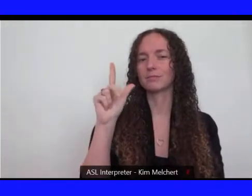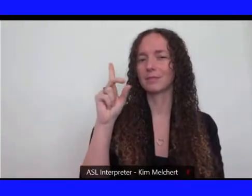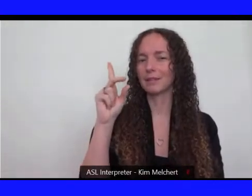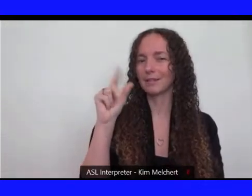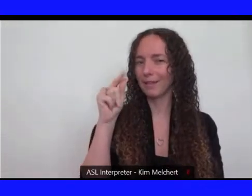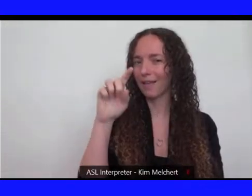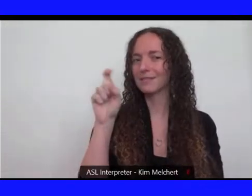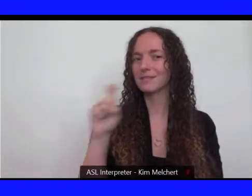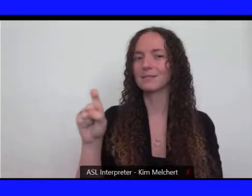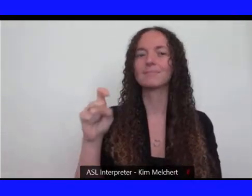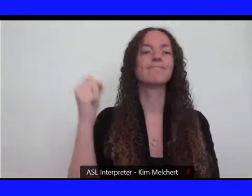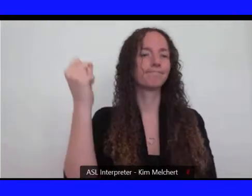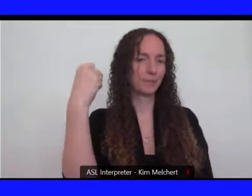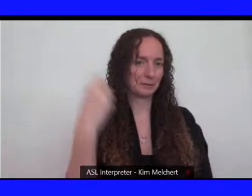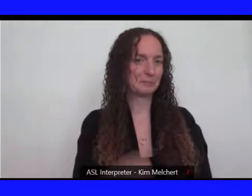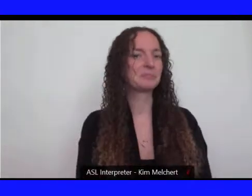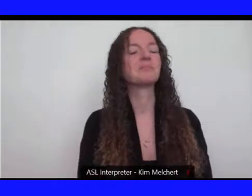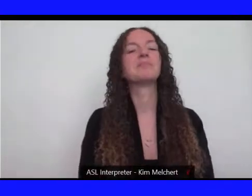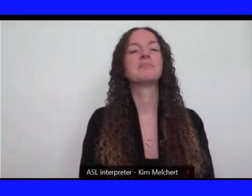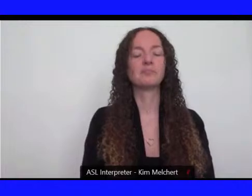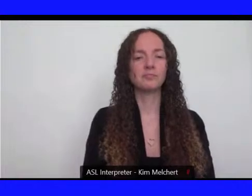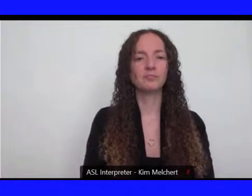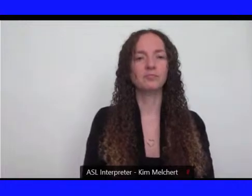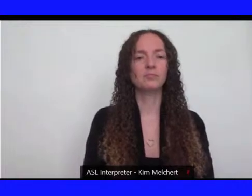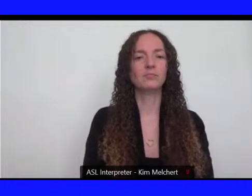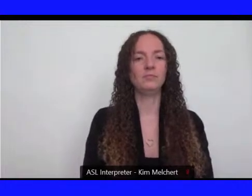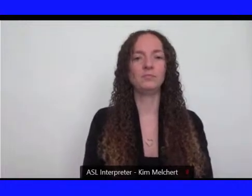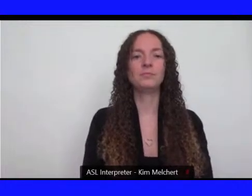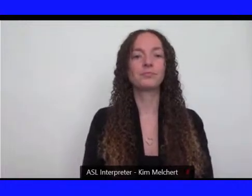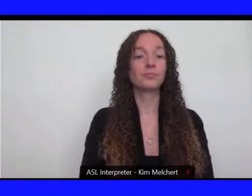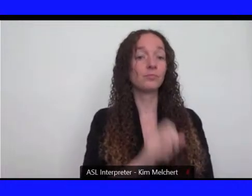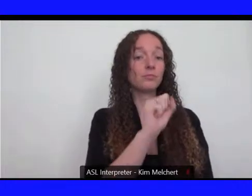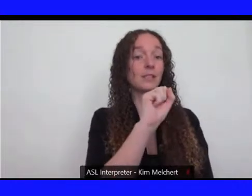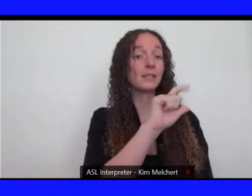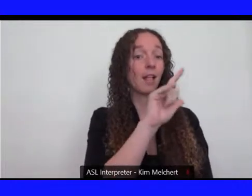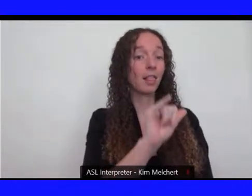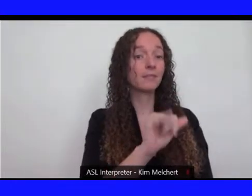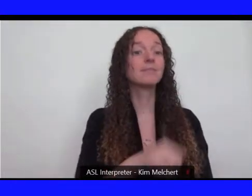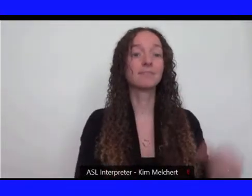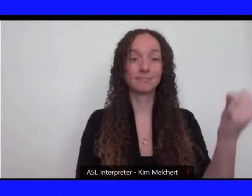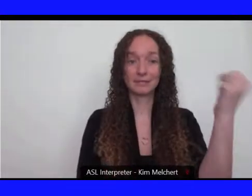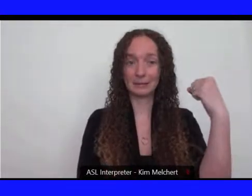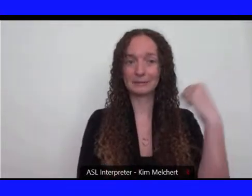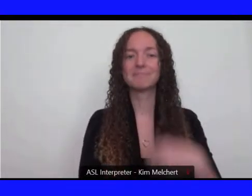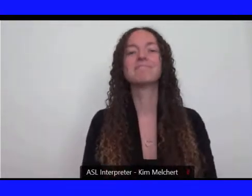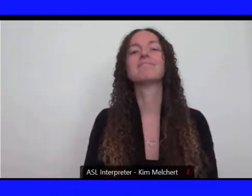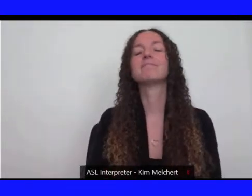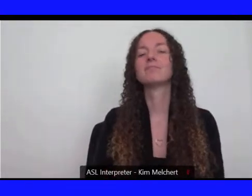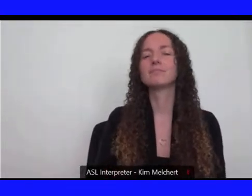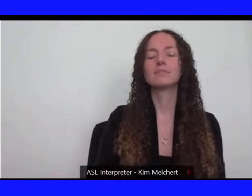to provide an update on the system dashboard. Matt and Eric?